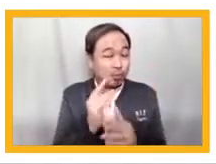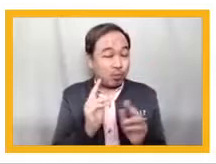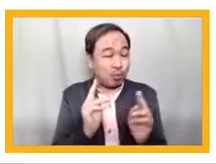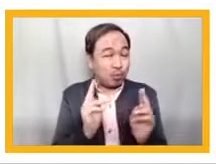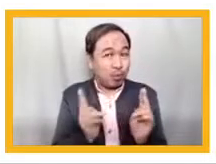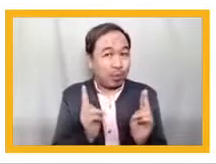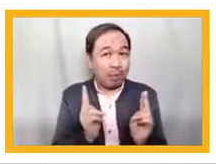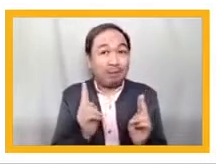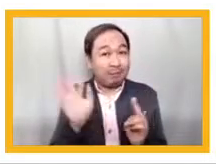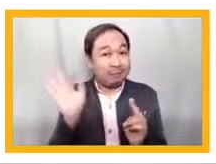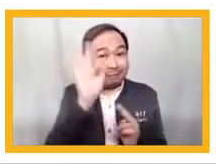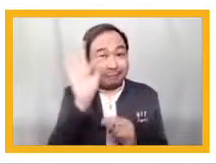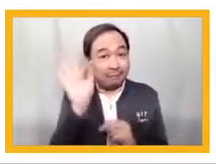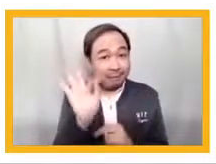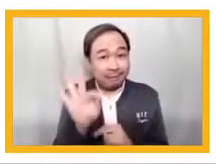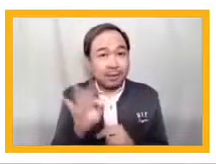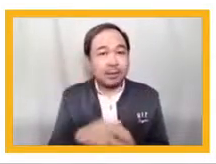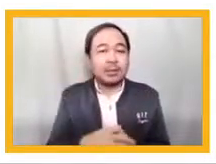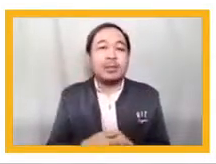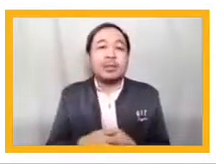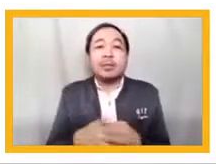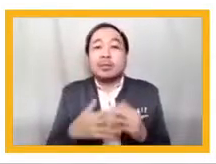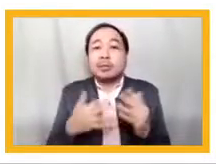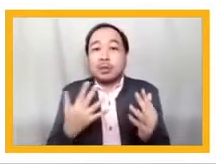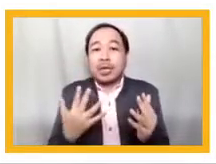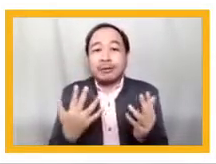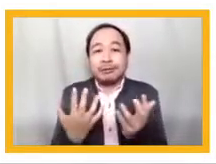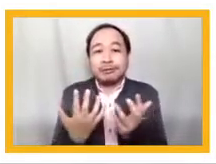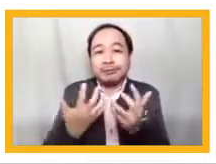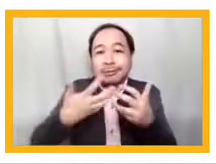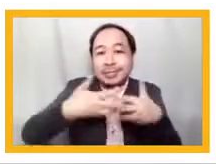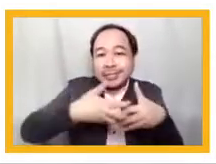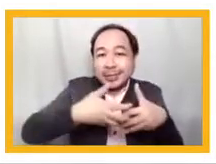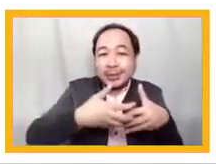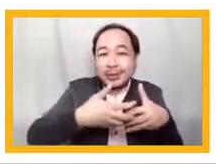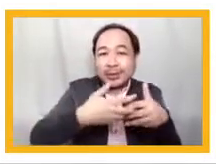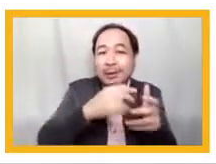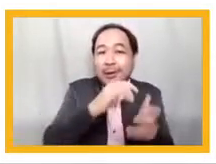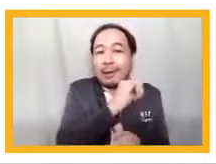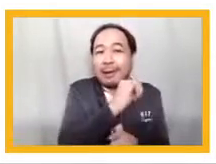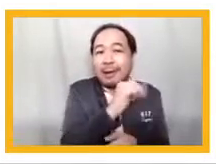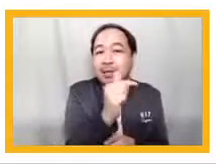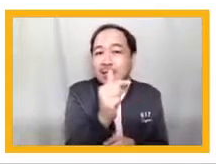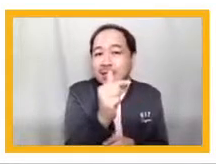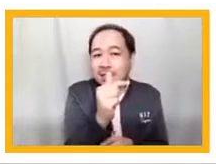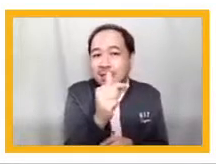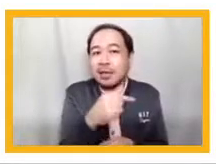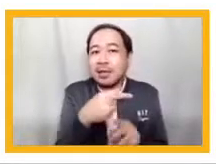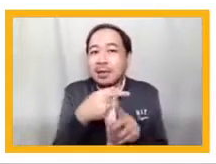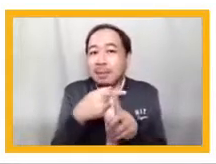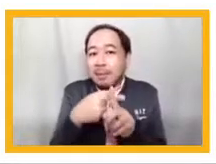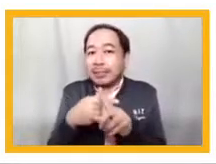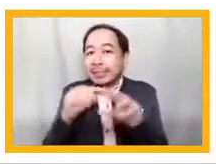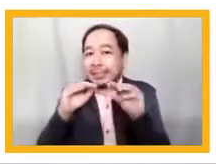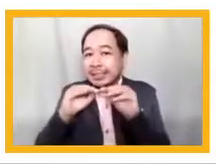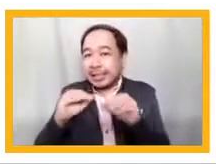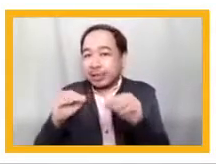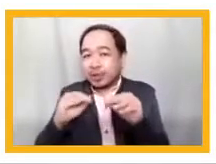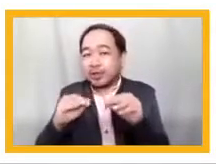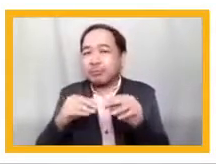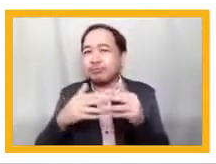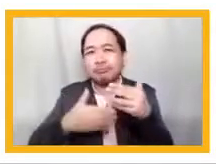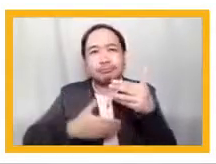integration of information technology in education, I believe, will be further accelerated, and that online education